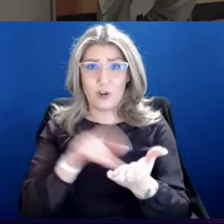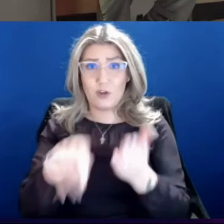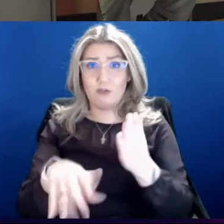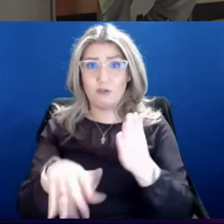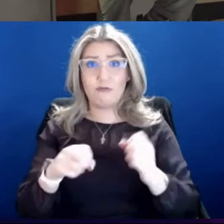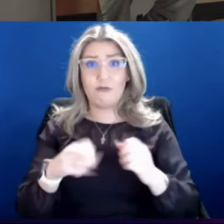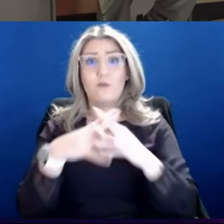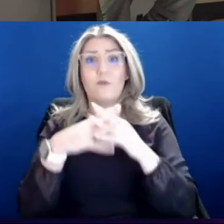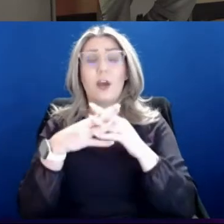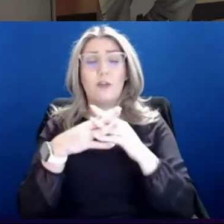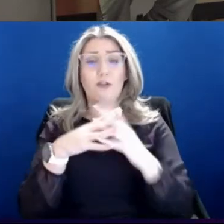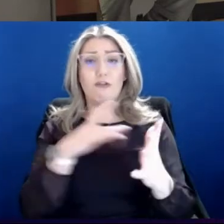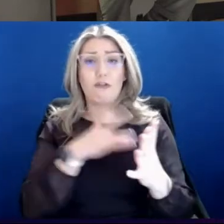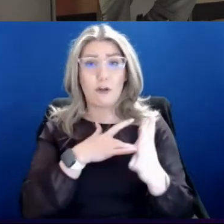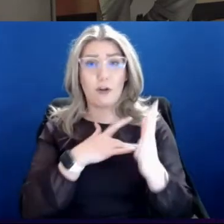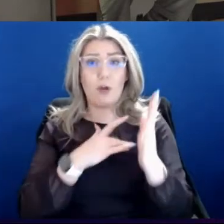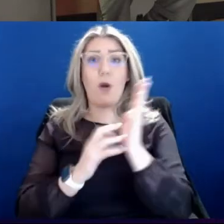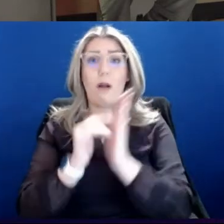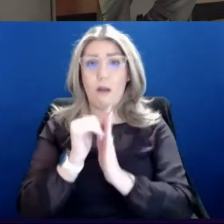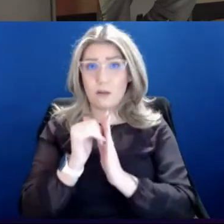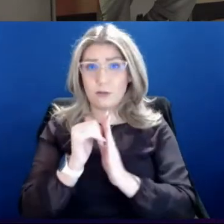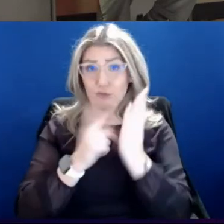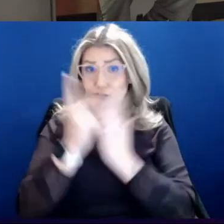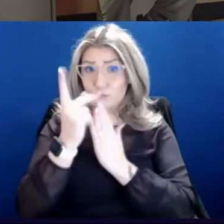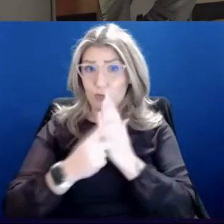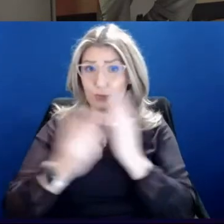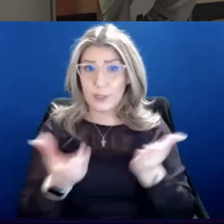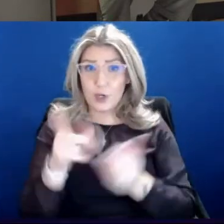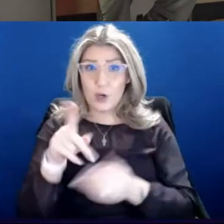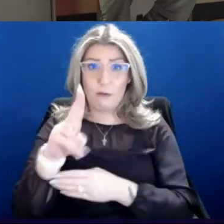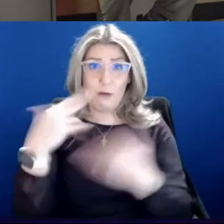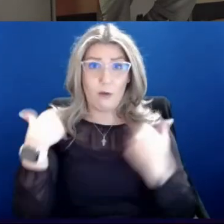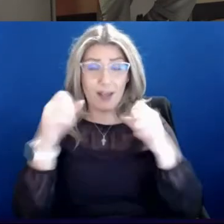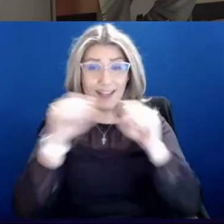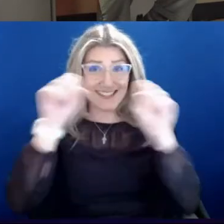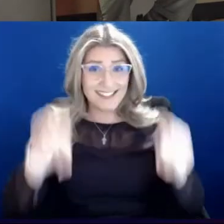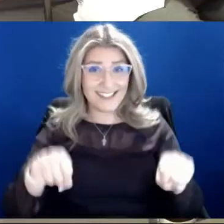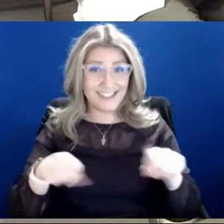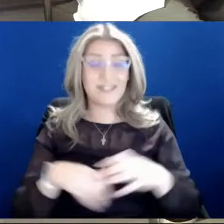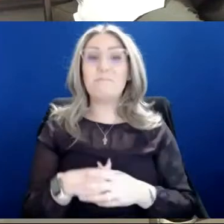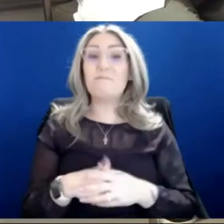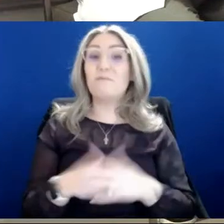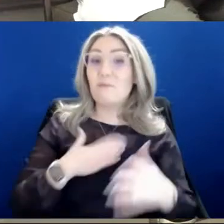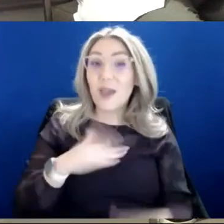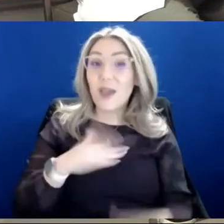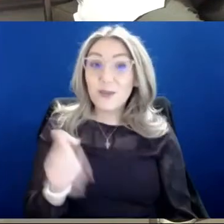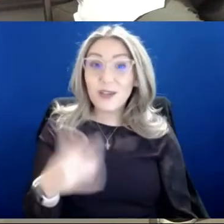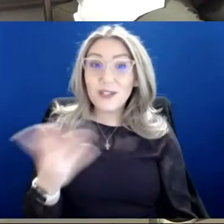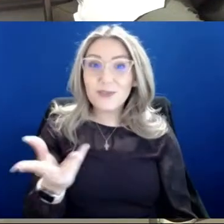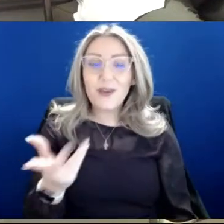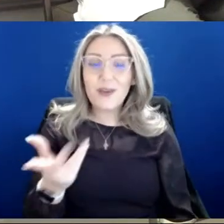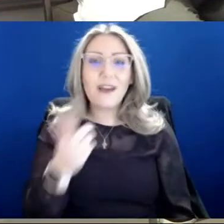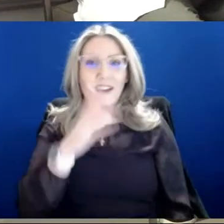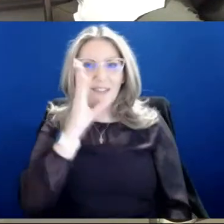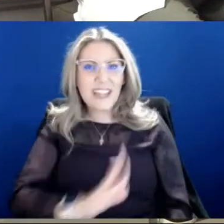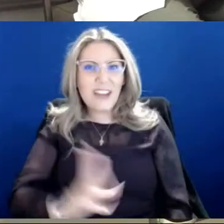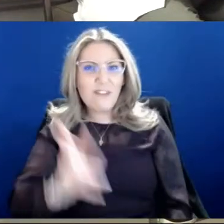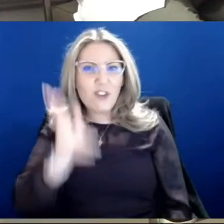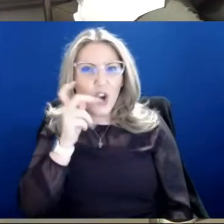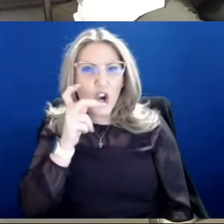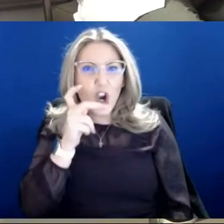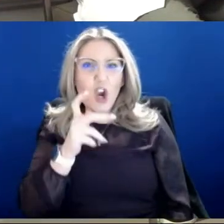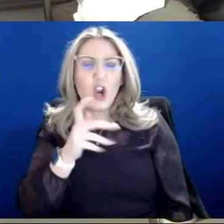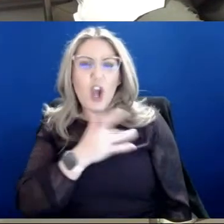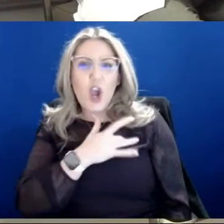cardio-oncology program here at the University of Kansas Health System. So my question for you is, I had never heard of cardio-oncology, and you say most